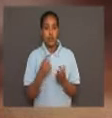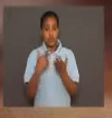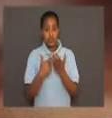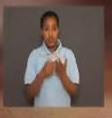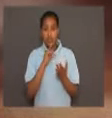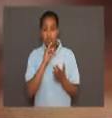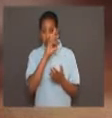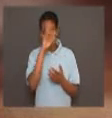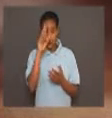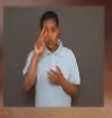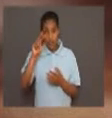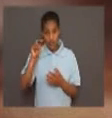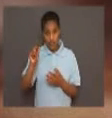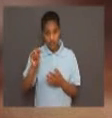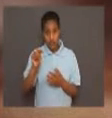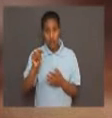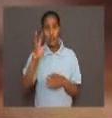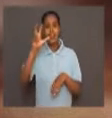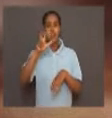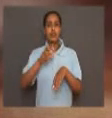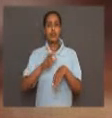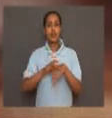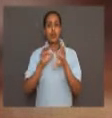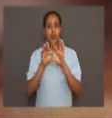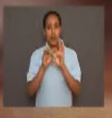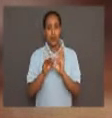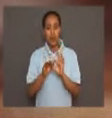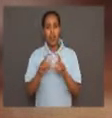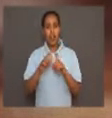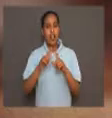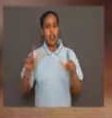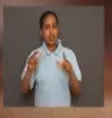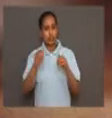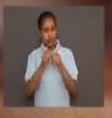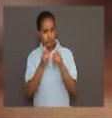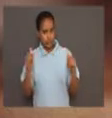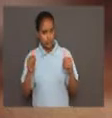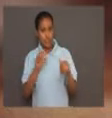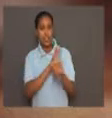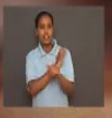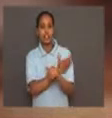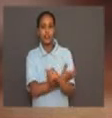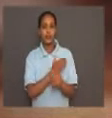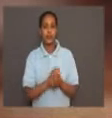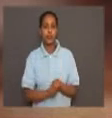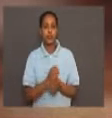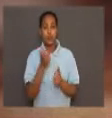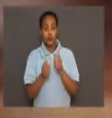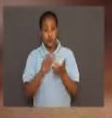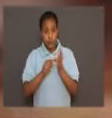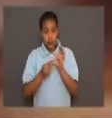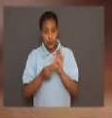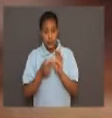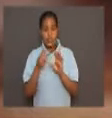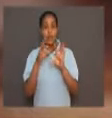This is because nitrogen's triple bond has large dissociation energy, which means